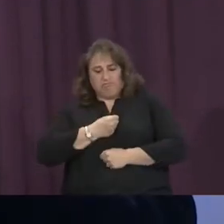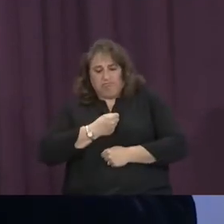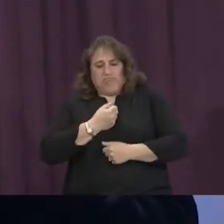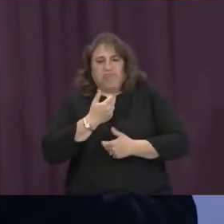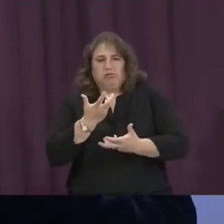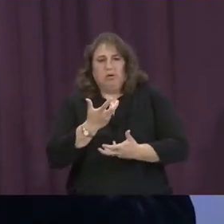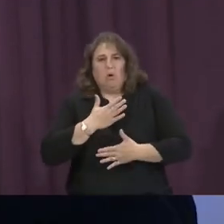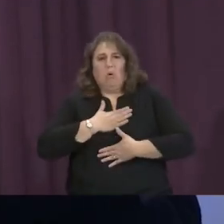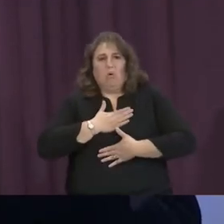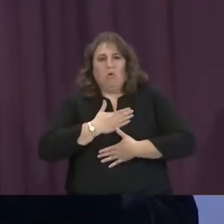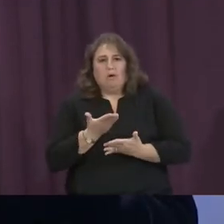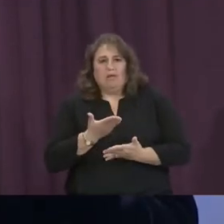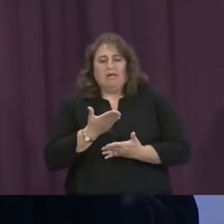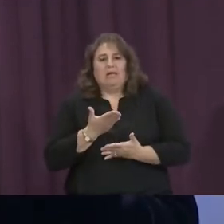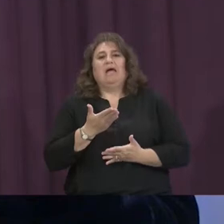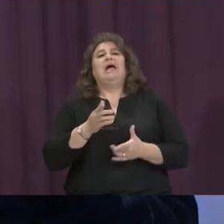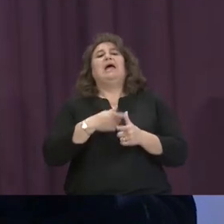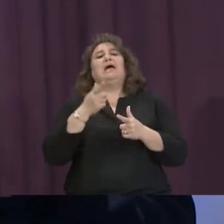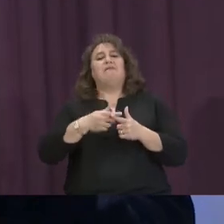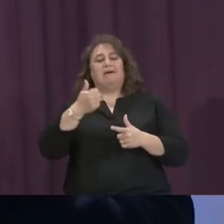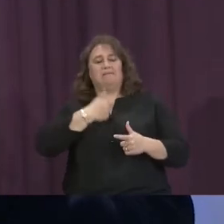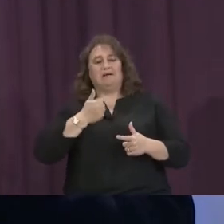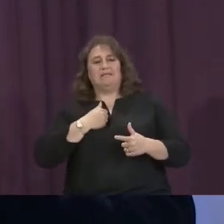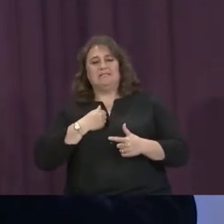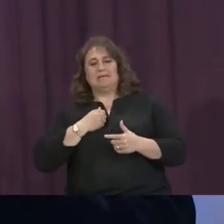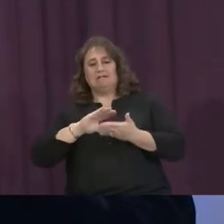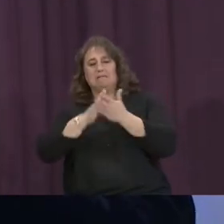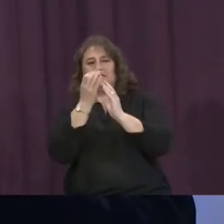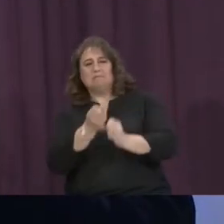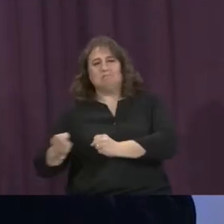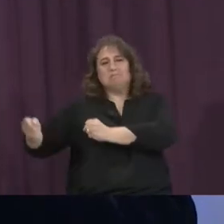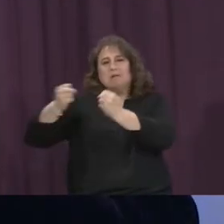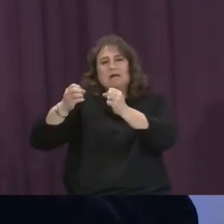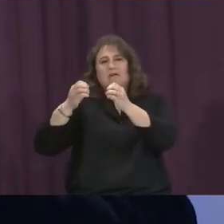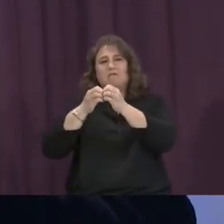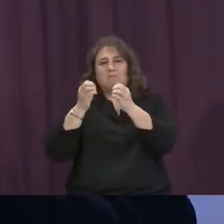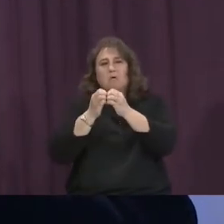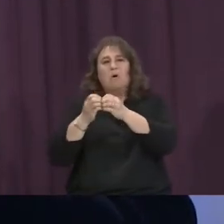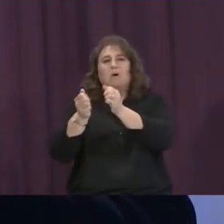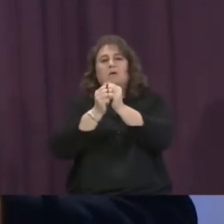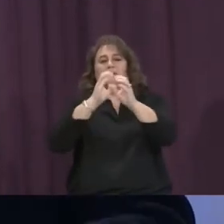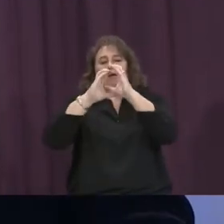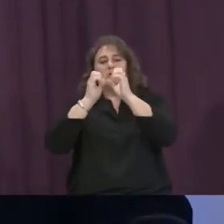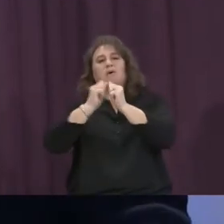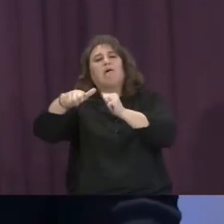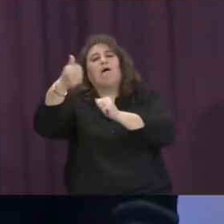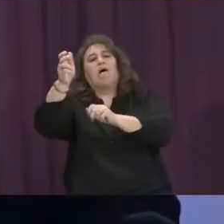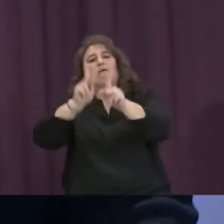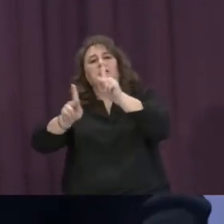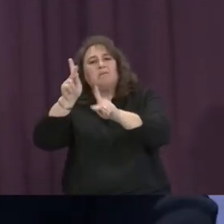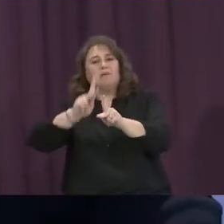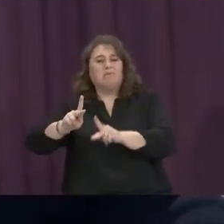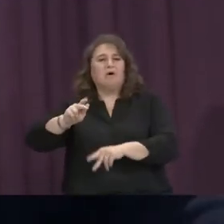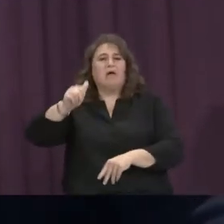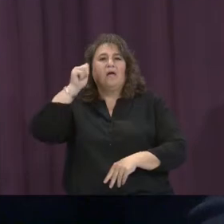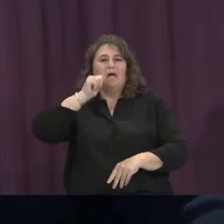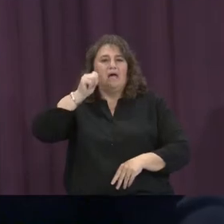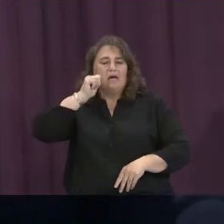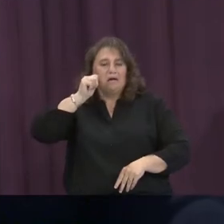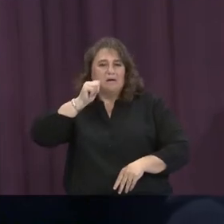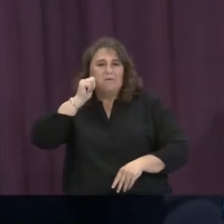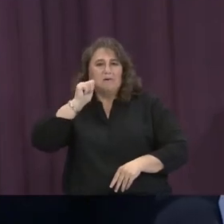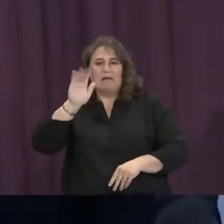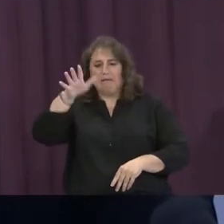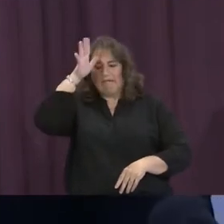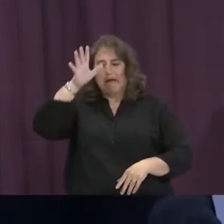in conversations with other people. So he, just his bravery every day that he showed the world